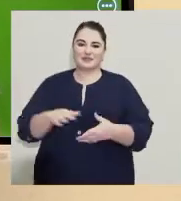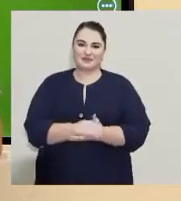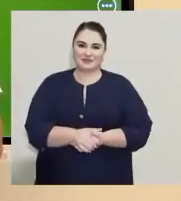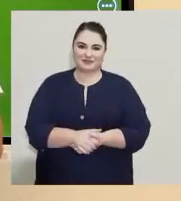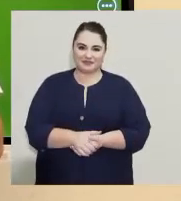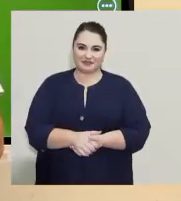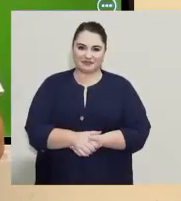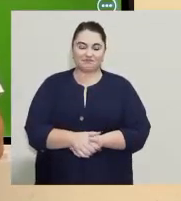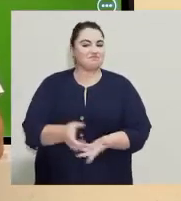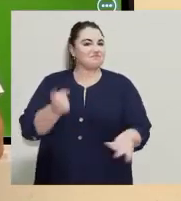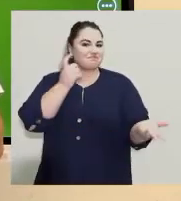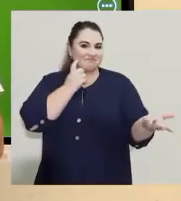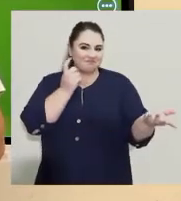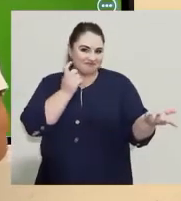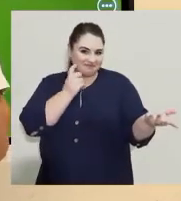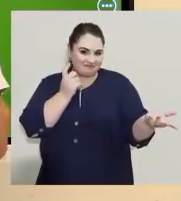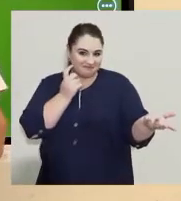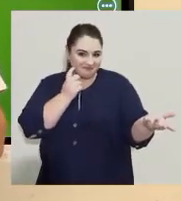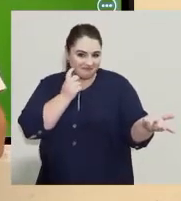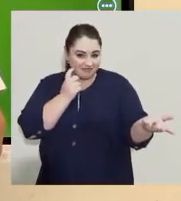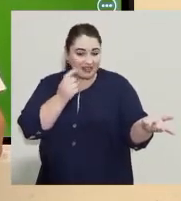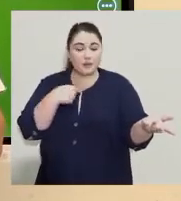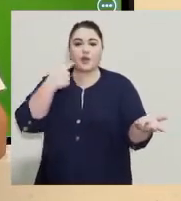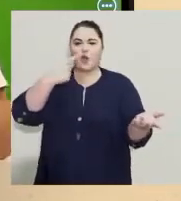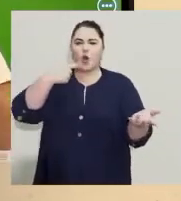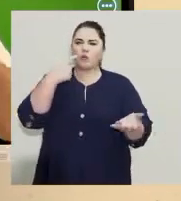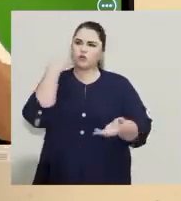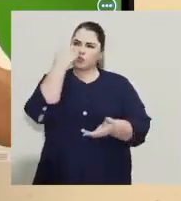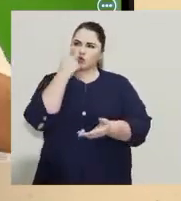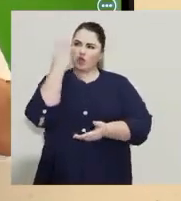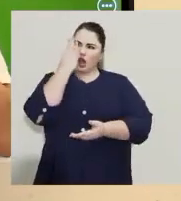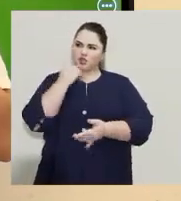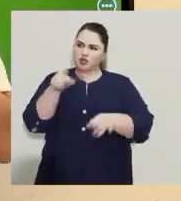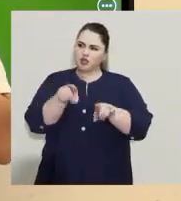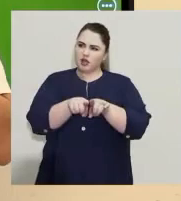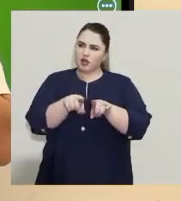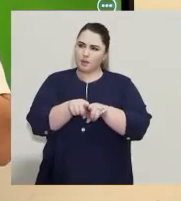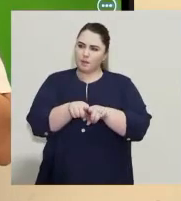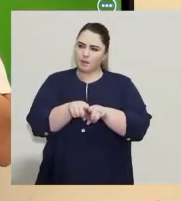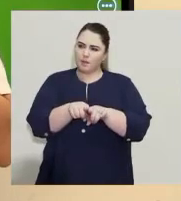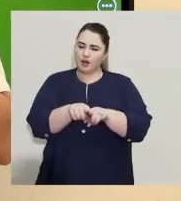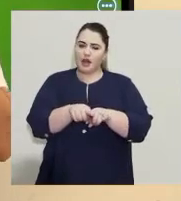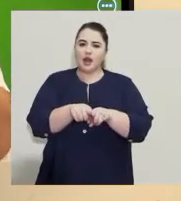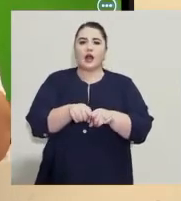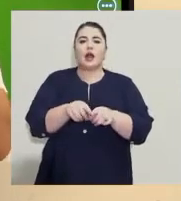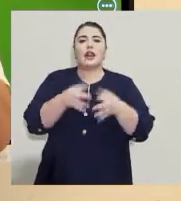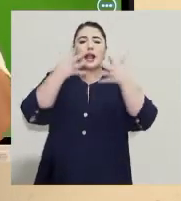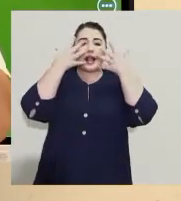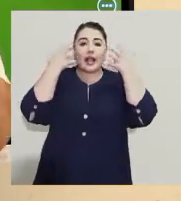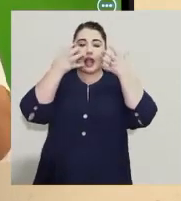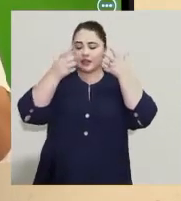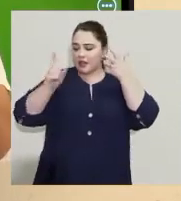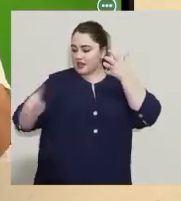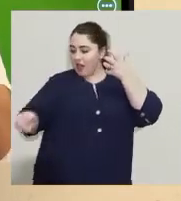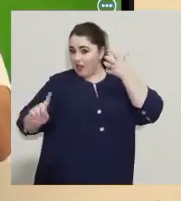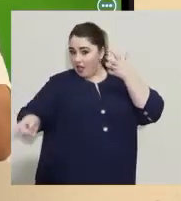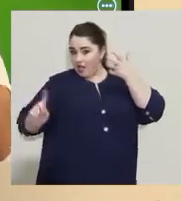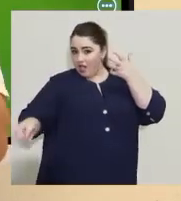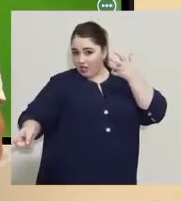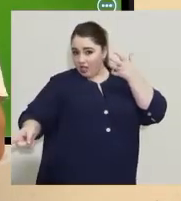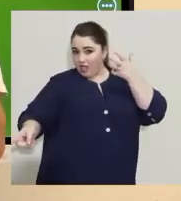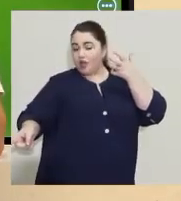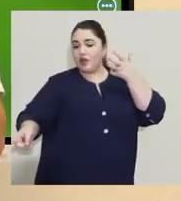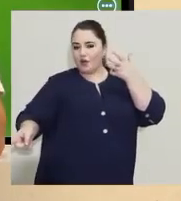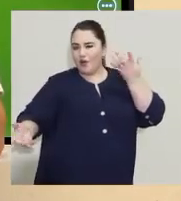dependent variable. As easy as that. I always ask myself the question, is the cat wagging